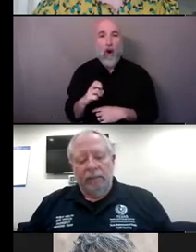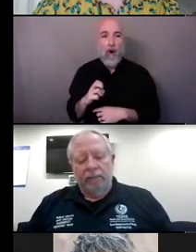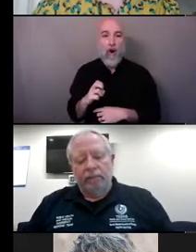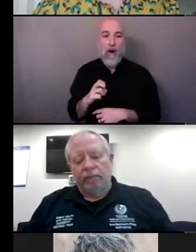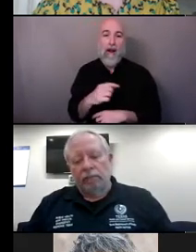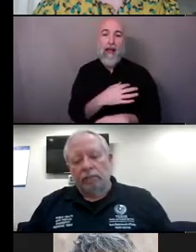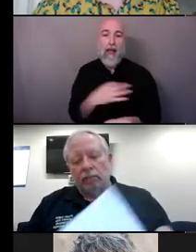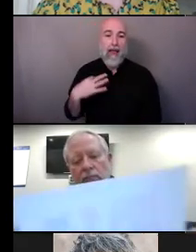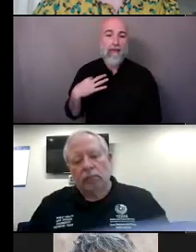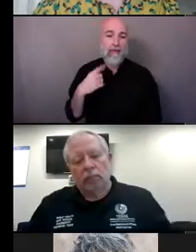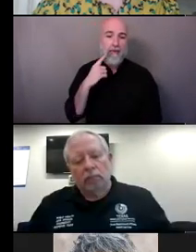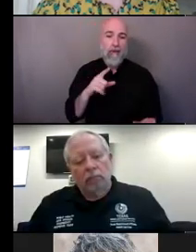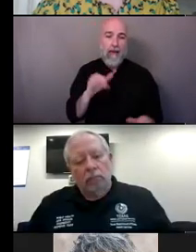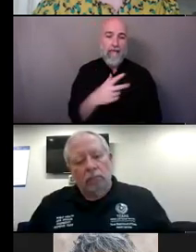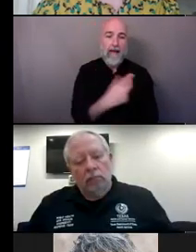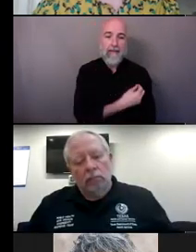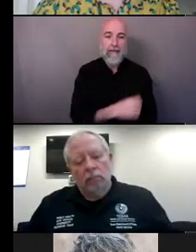vaccine.